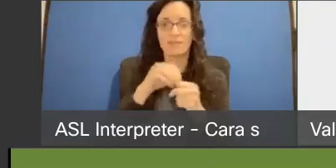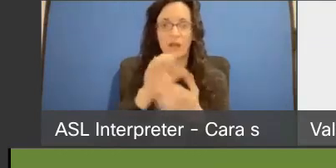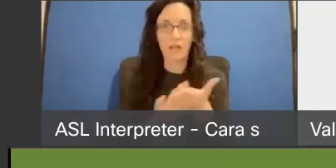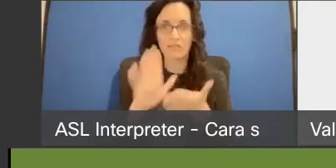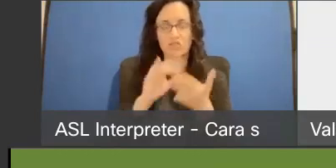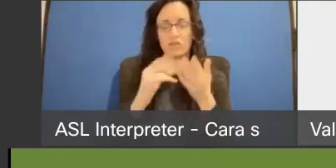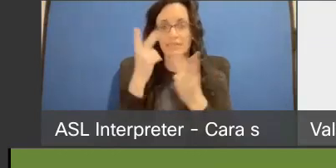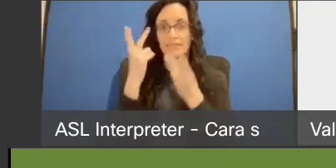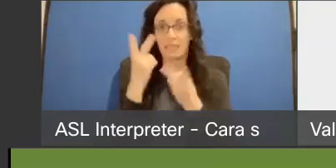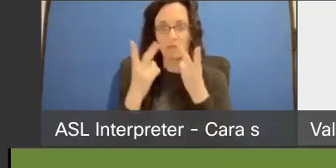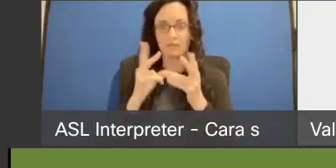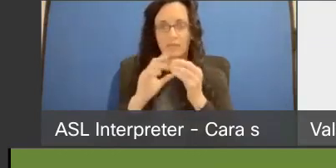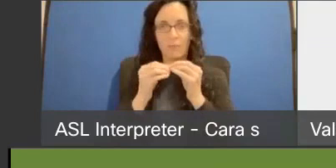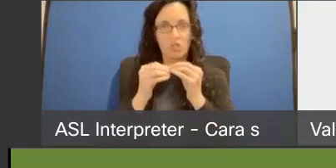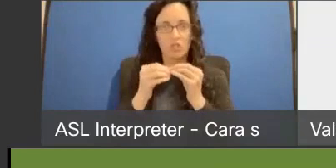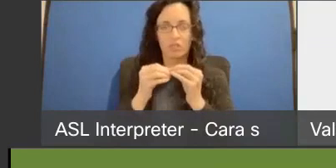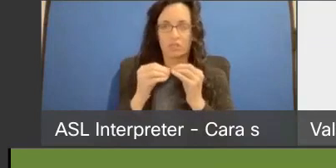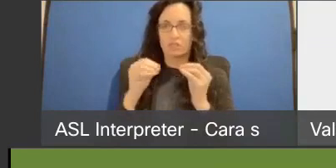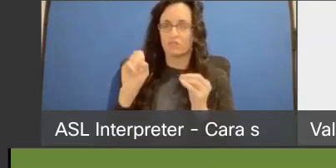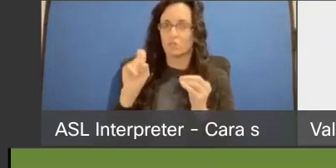it's alarming,